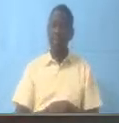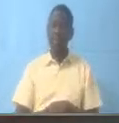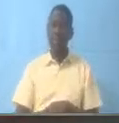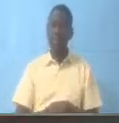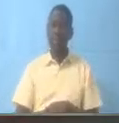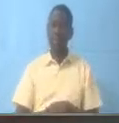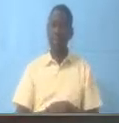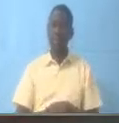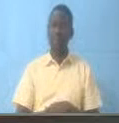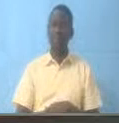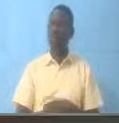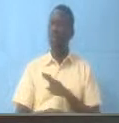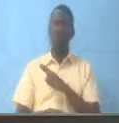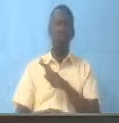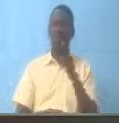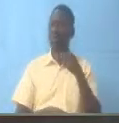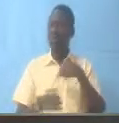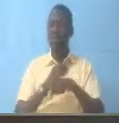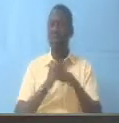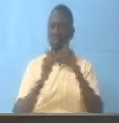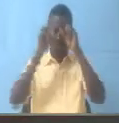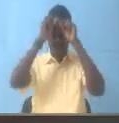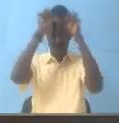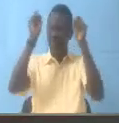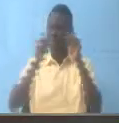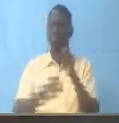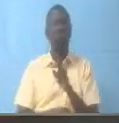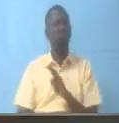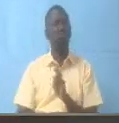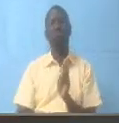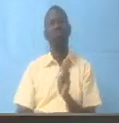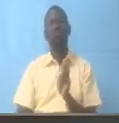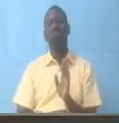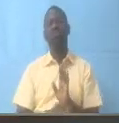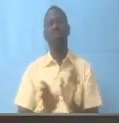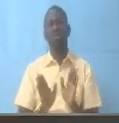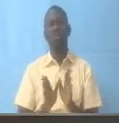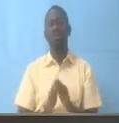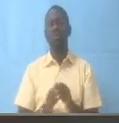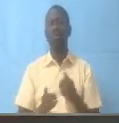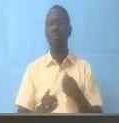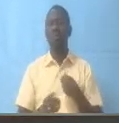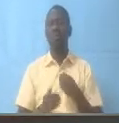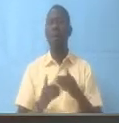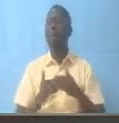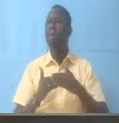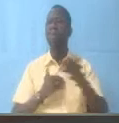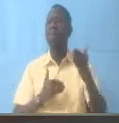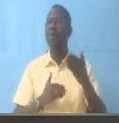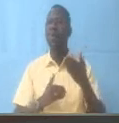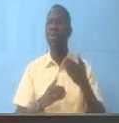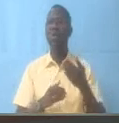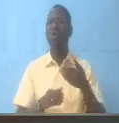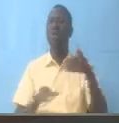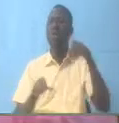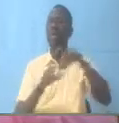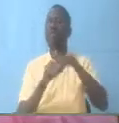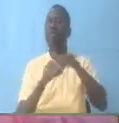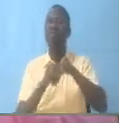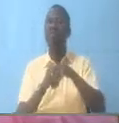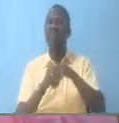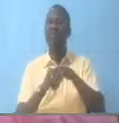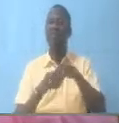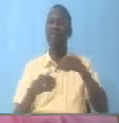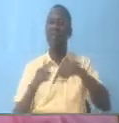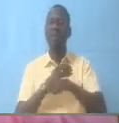really, not in government, no. Déedéet nekkul rek ak nguur gi de. I was mostly engaged in, say, working